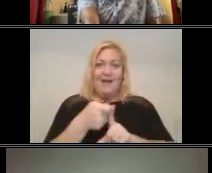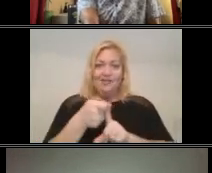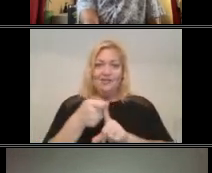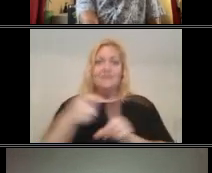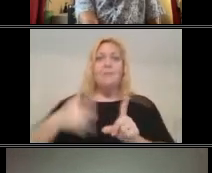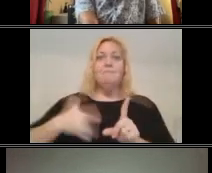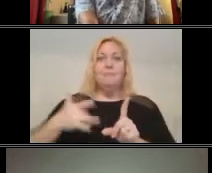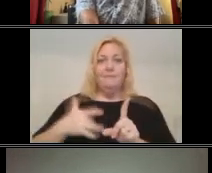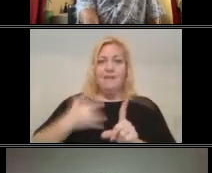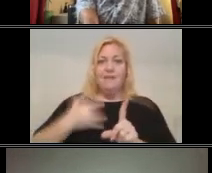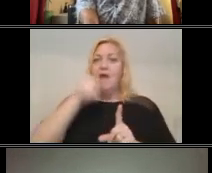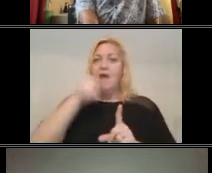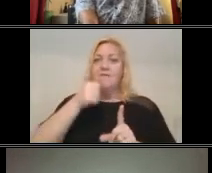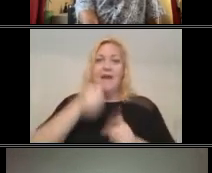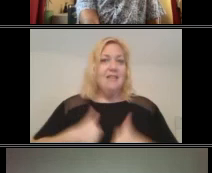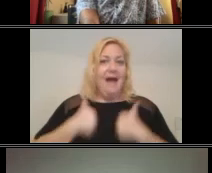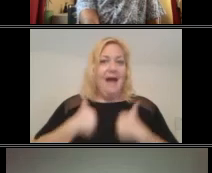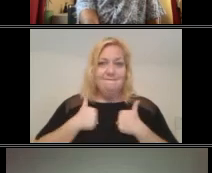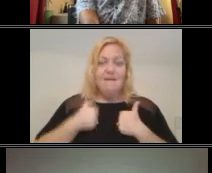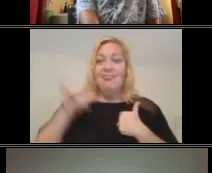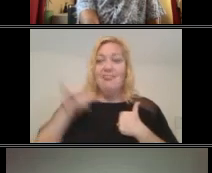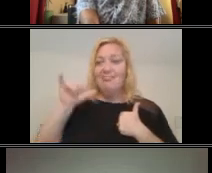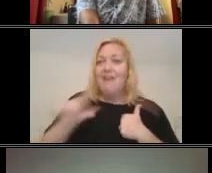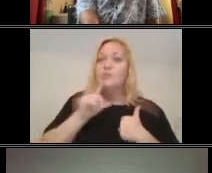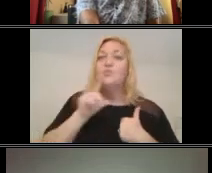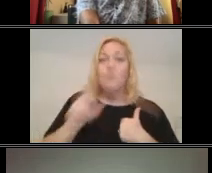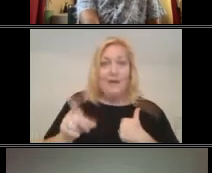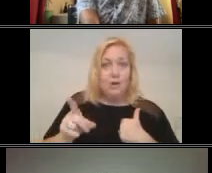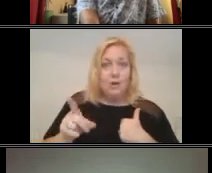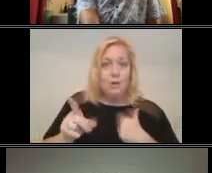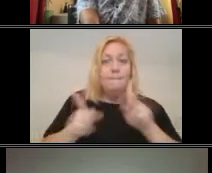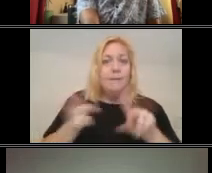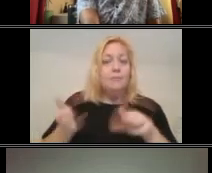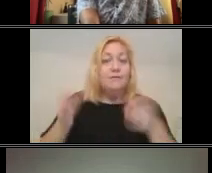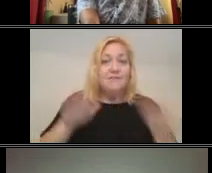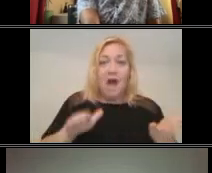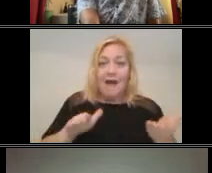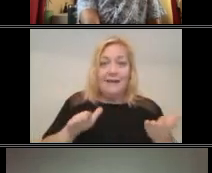lives. That is very real, right? People dying on our streets,